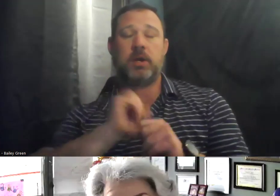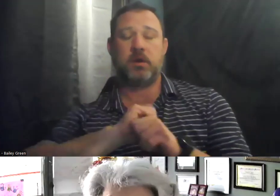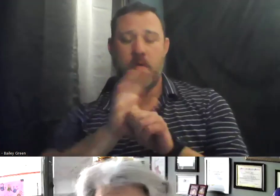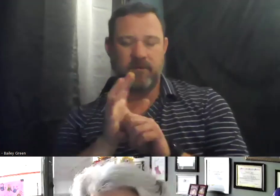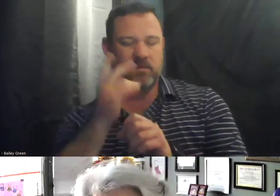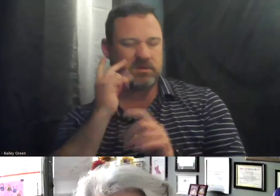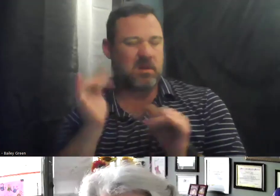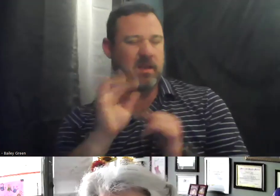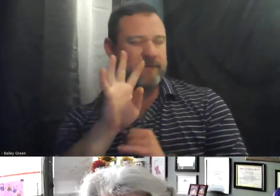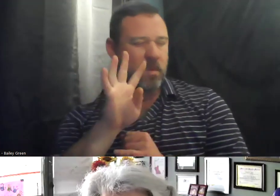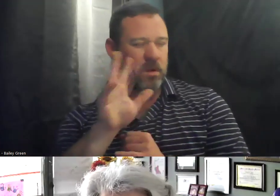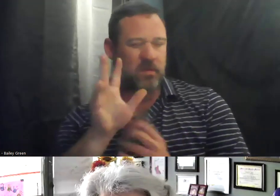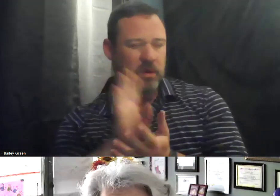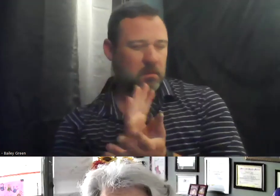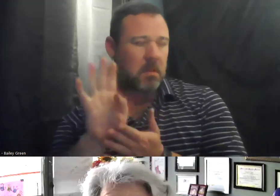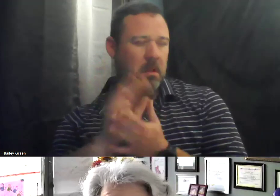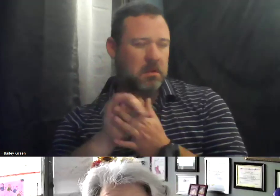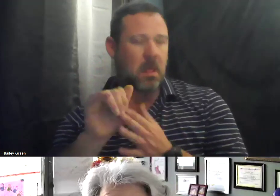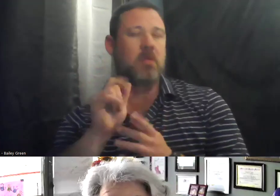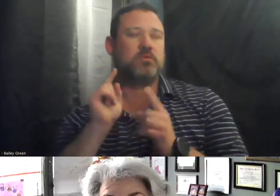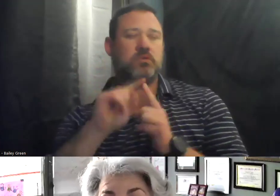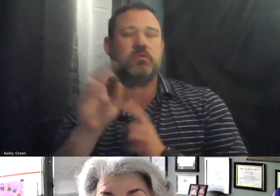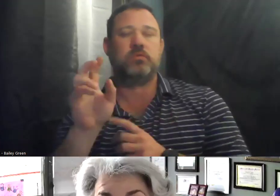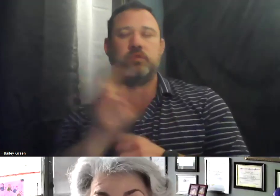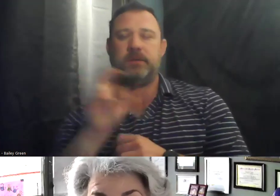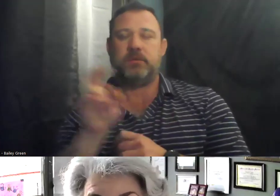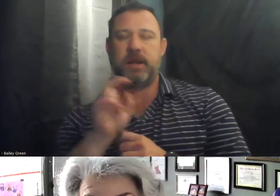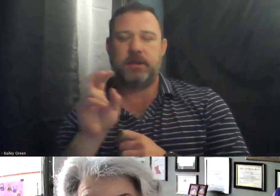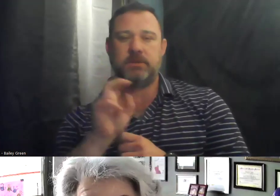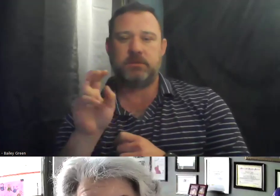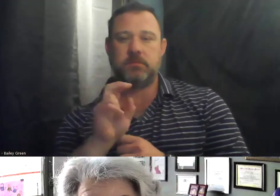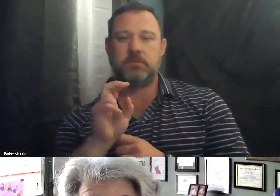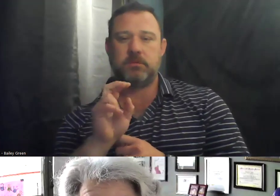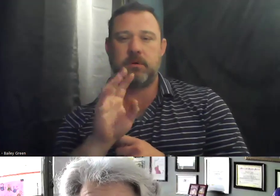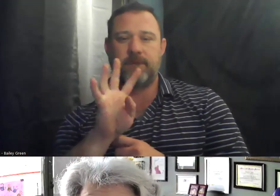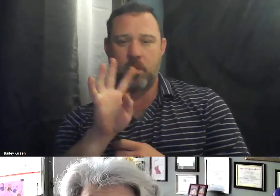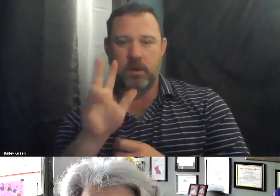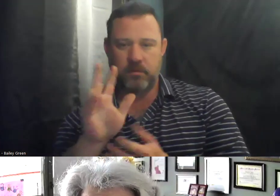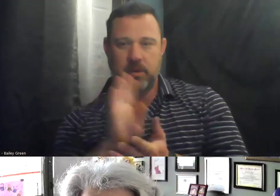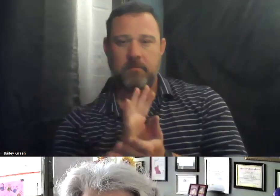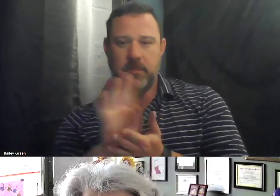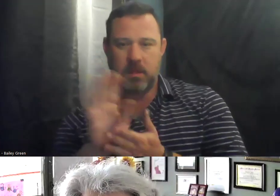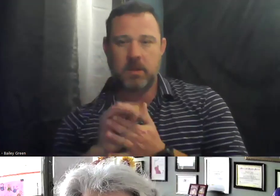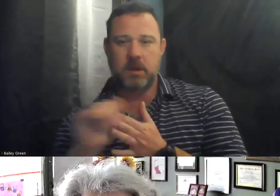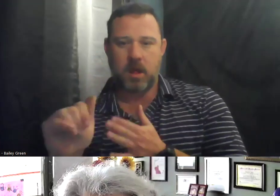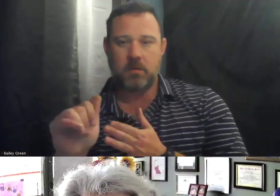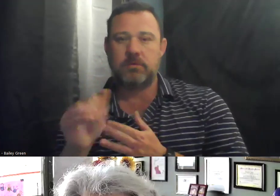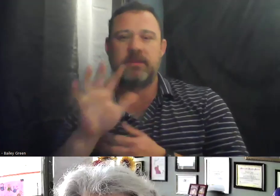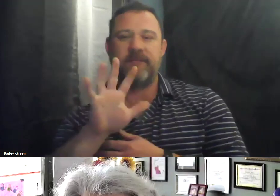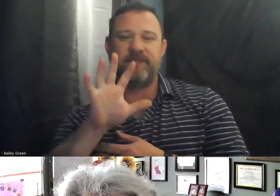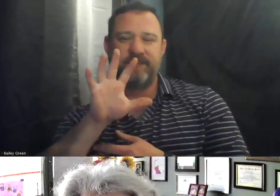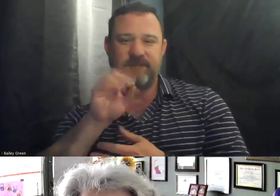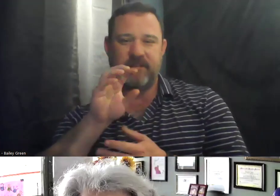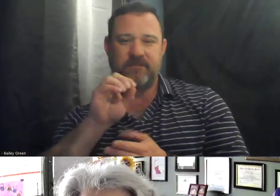like $43 billion go to transportation, $43 billion, of which 50